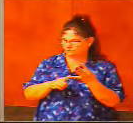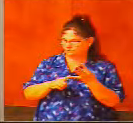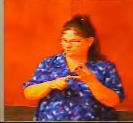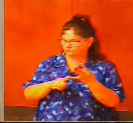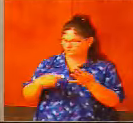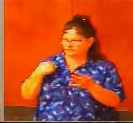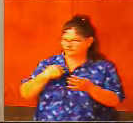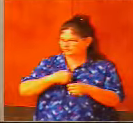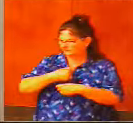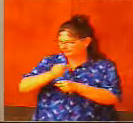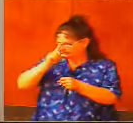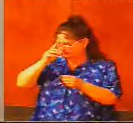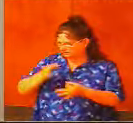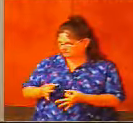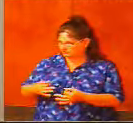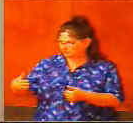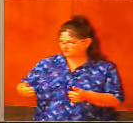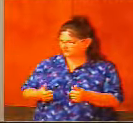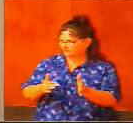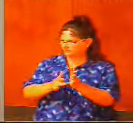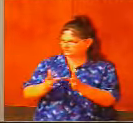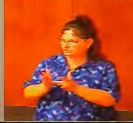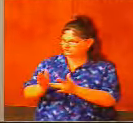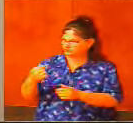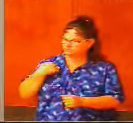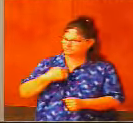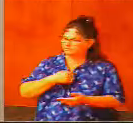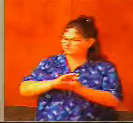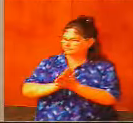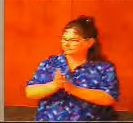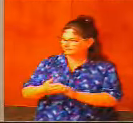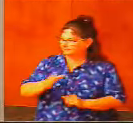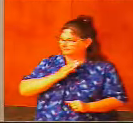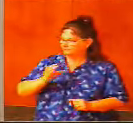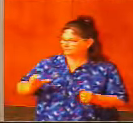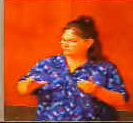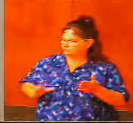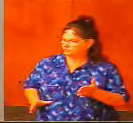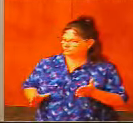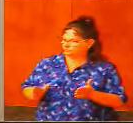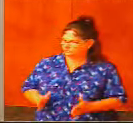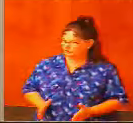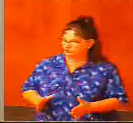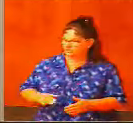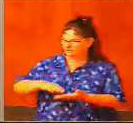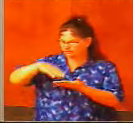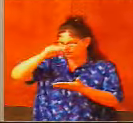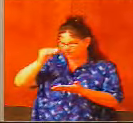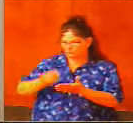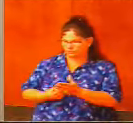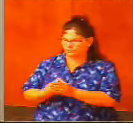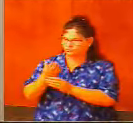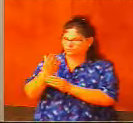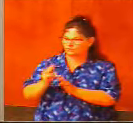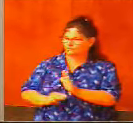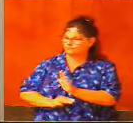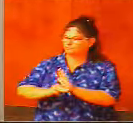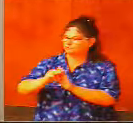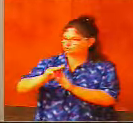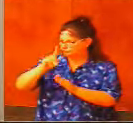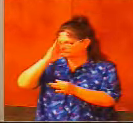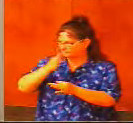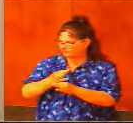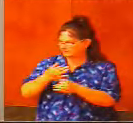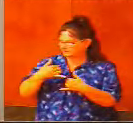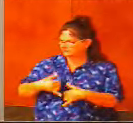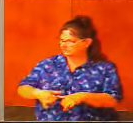We make the decision to follow Jesus. We become a Christian, and we learn and grow and mature in the faith, and we remain